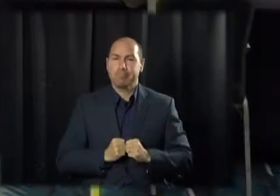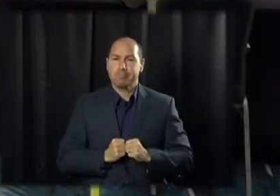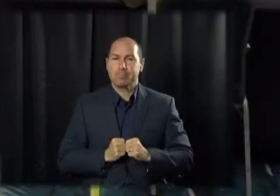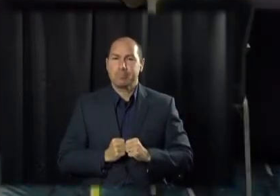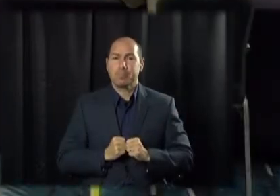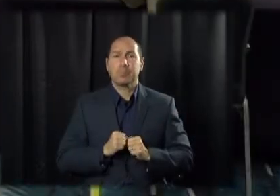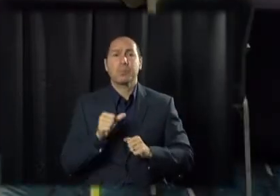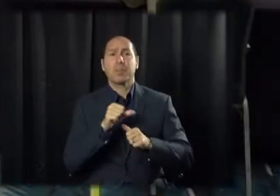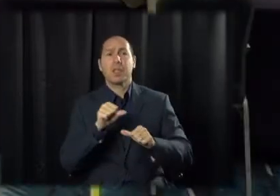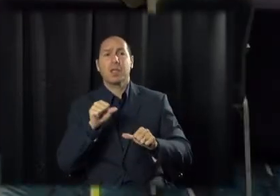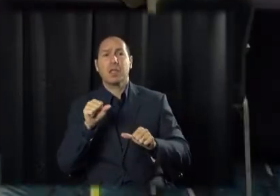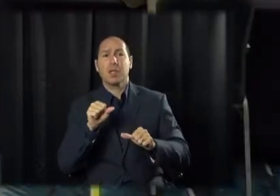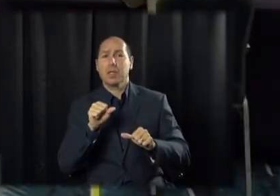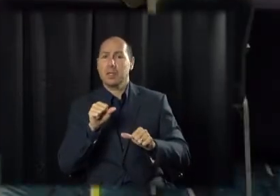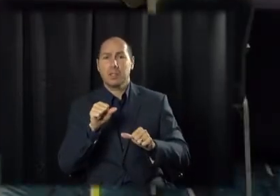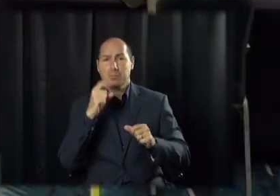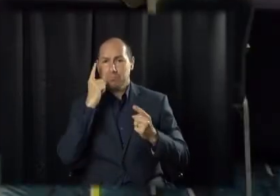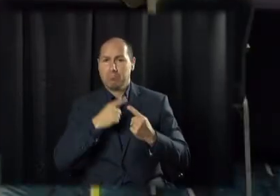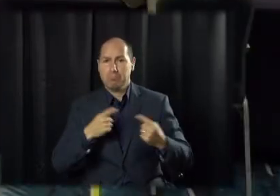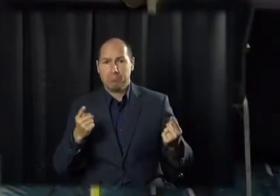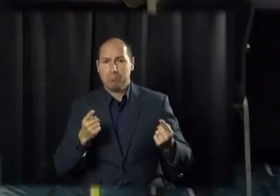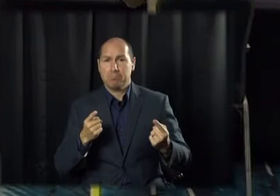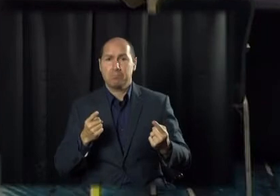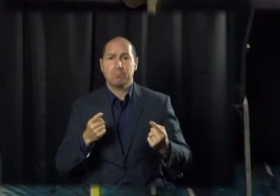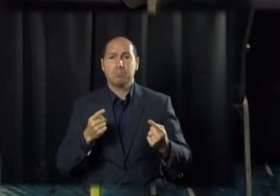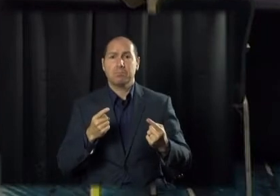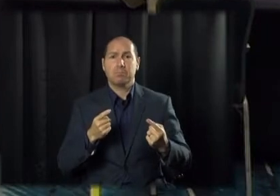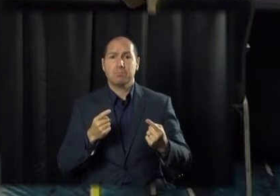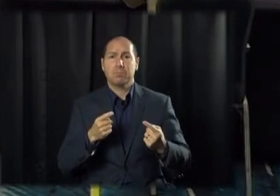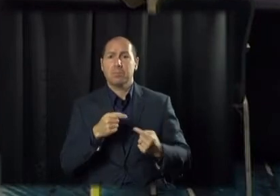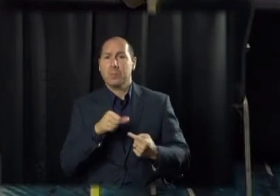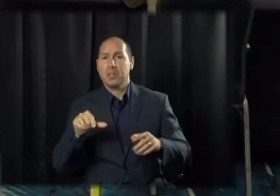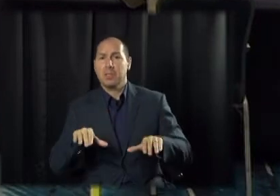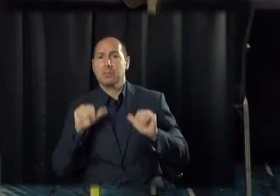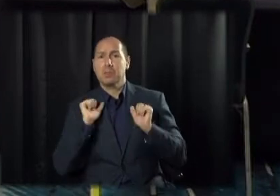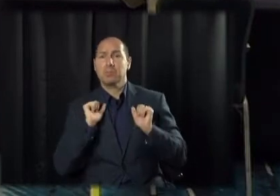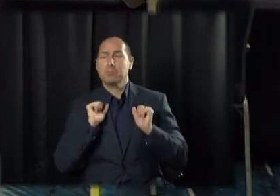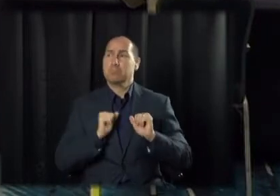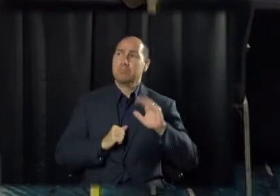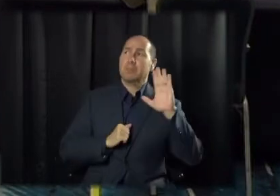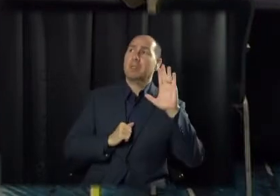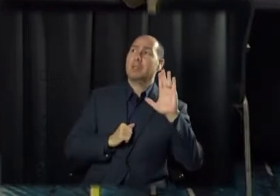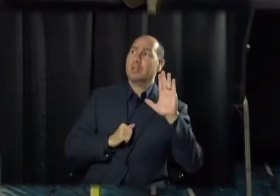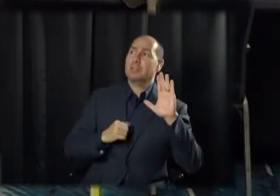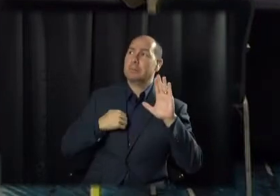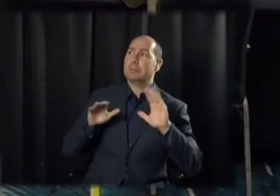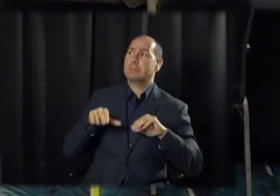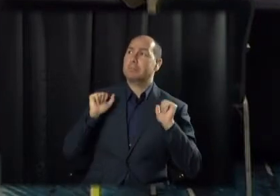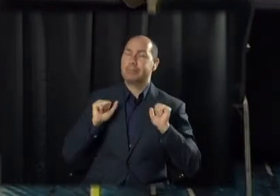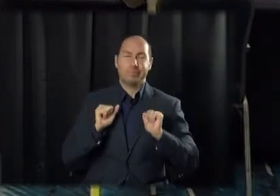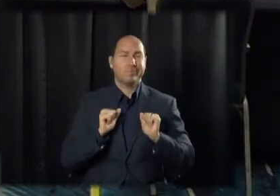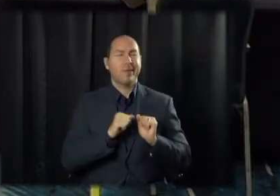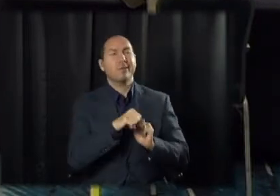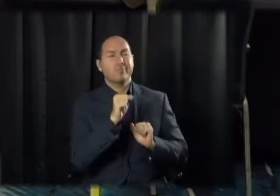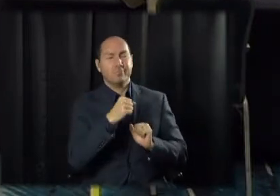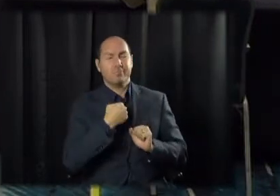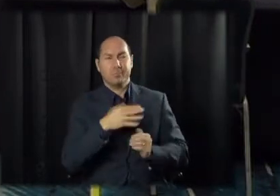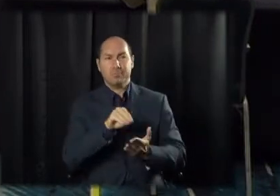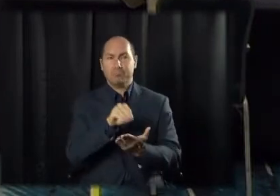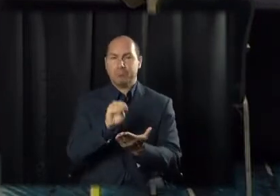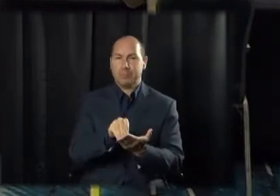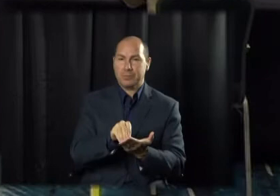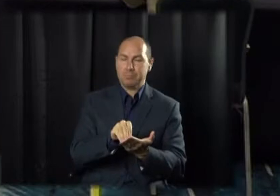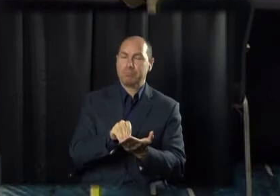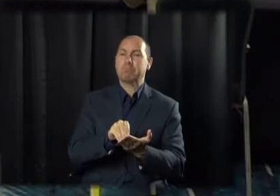opposed? And one abstention? Yes, I abstain. Has been noted. So that fiscal plan